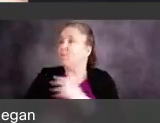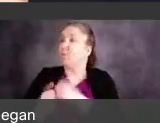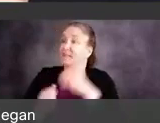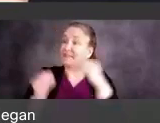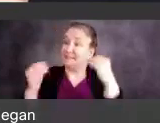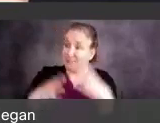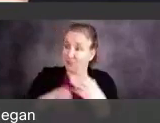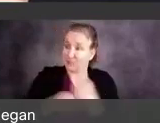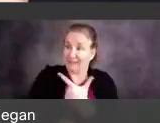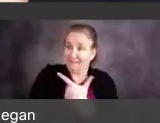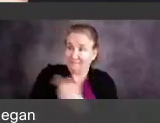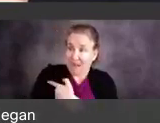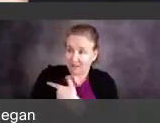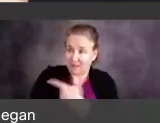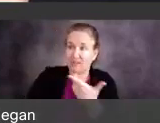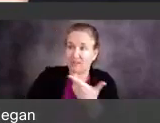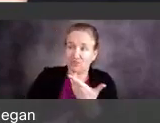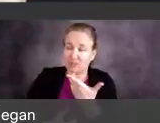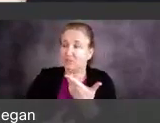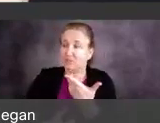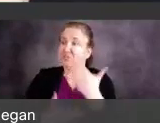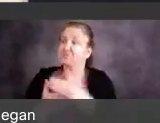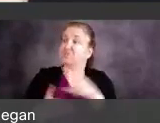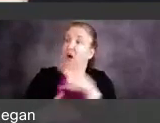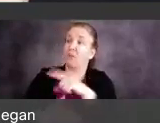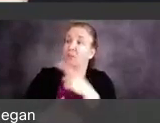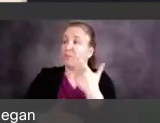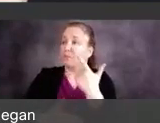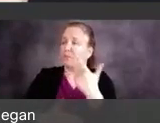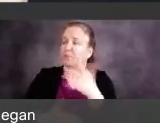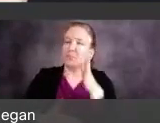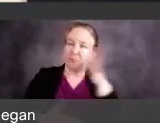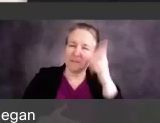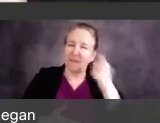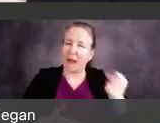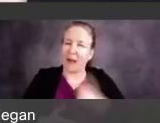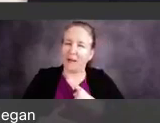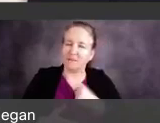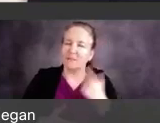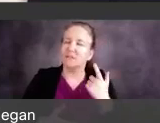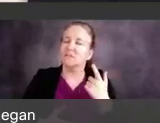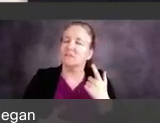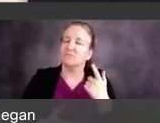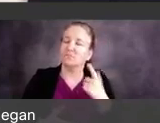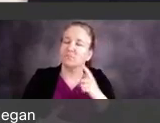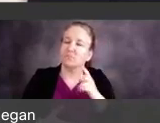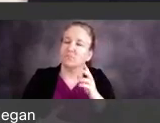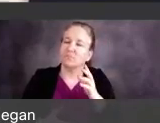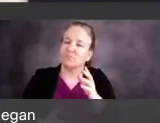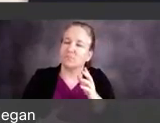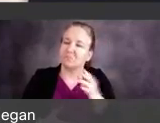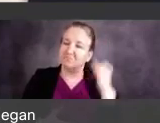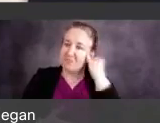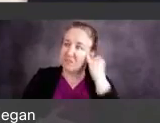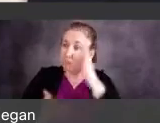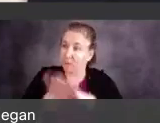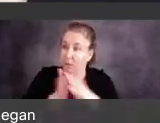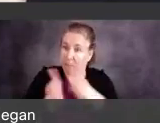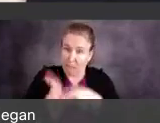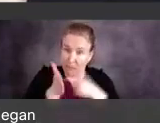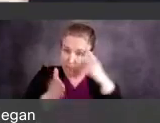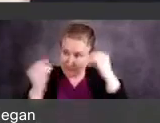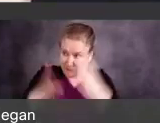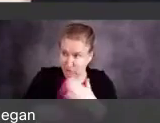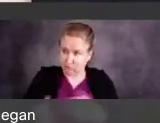vaccinated, some parents have asked me if it would be mandatory for teachers to